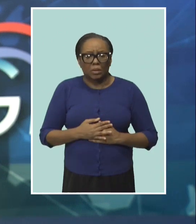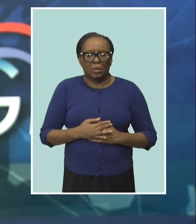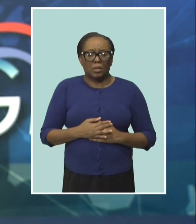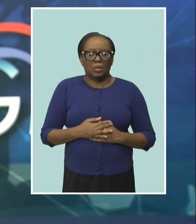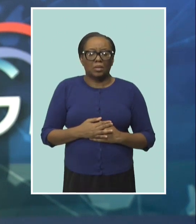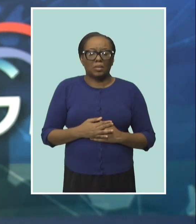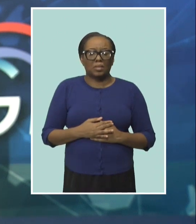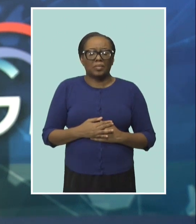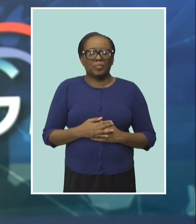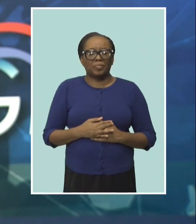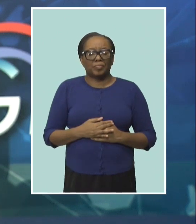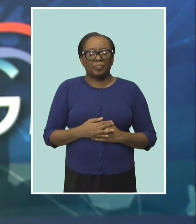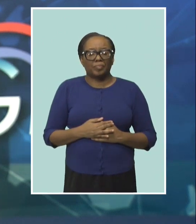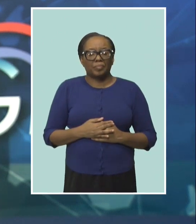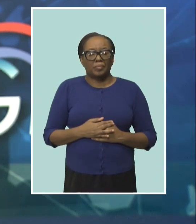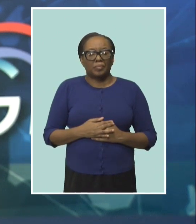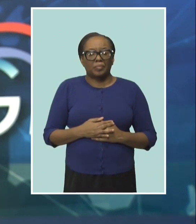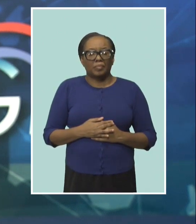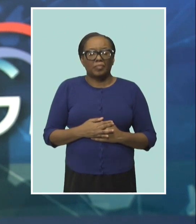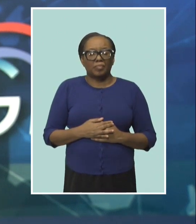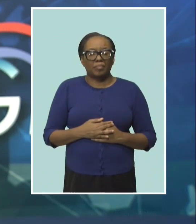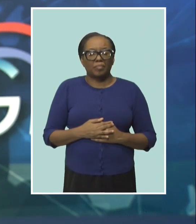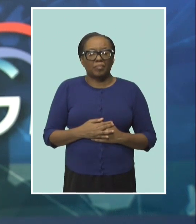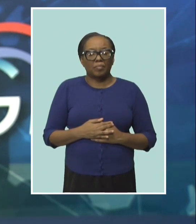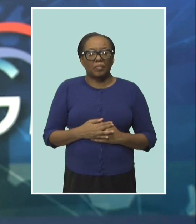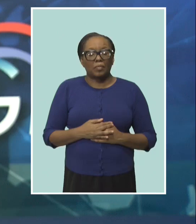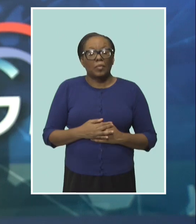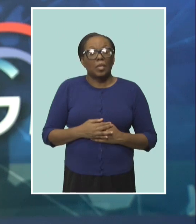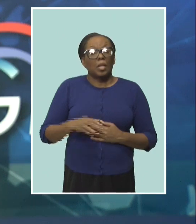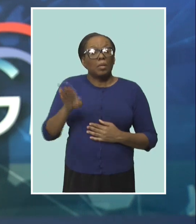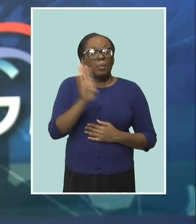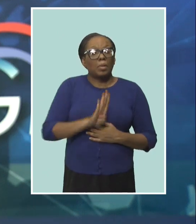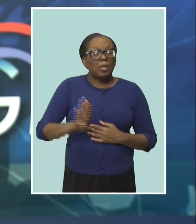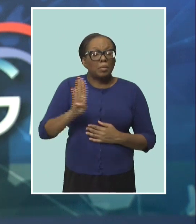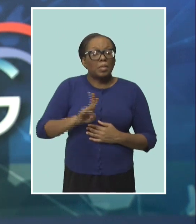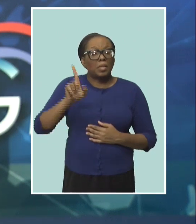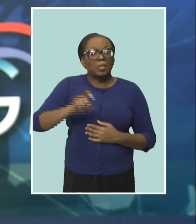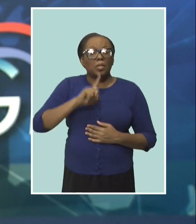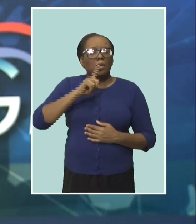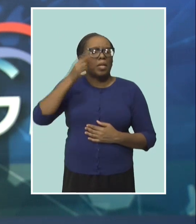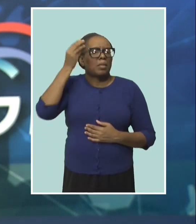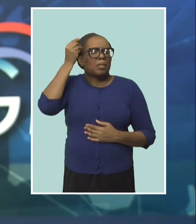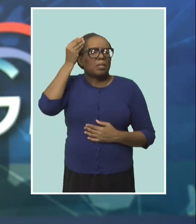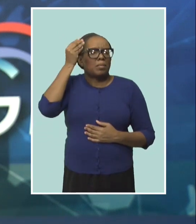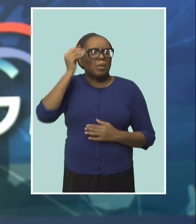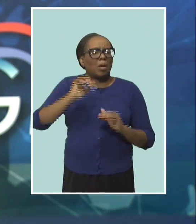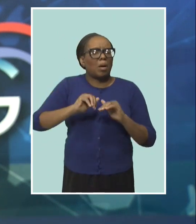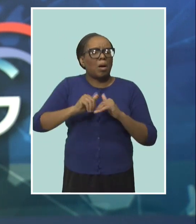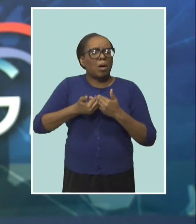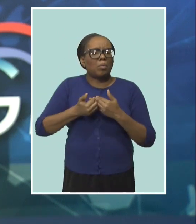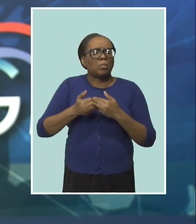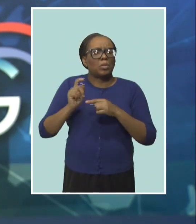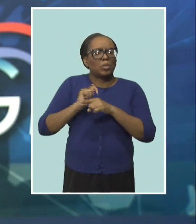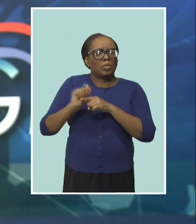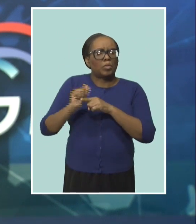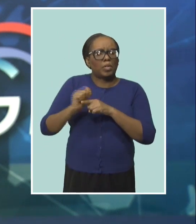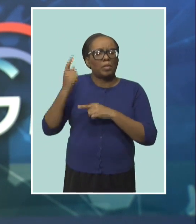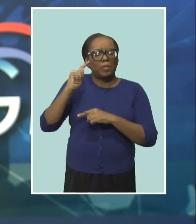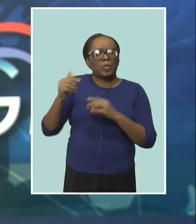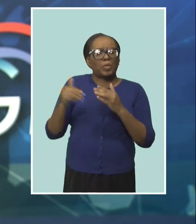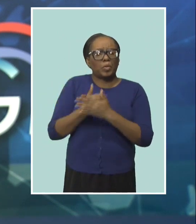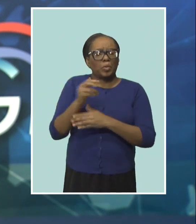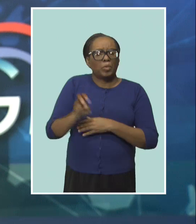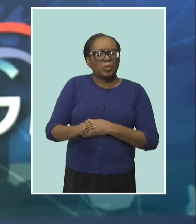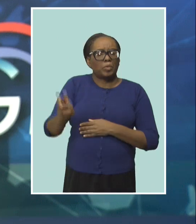There is a suggestion Barbados consider how people working in the hospitality industry should be trained to cater to new trends in